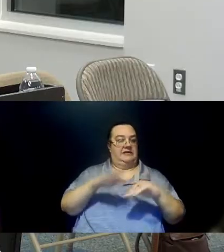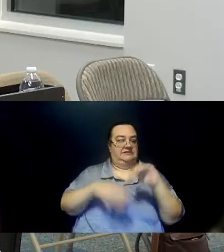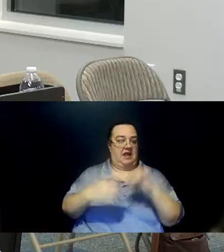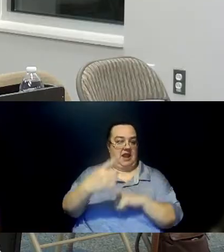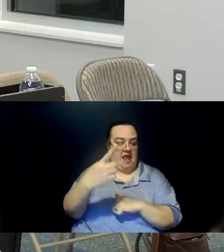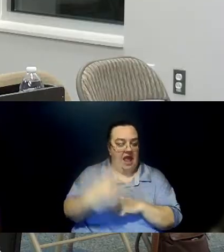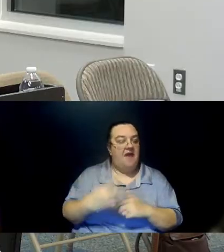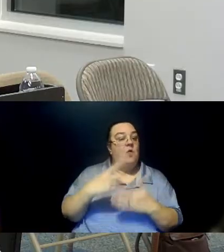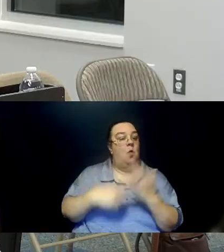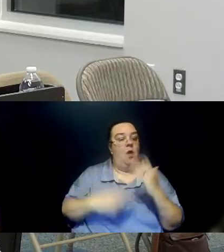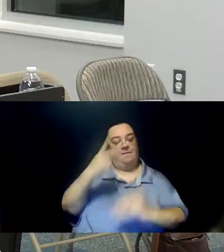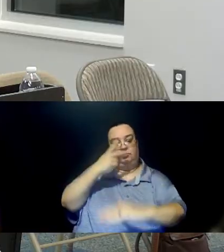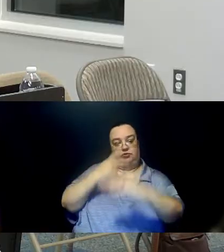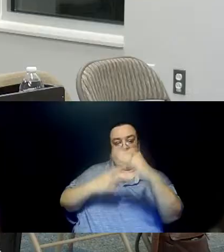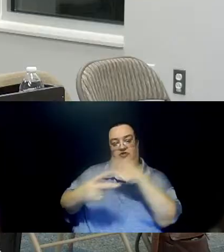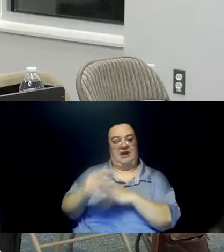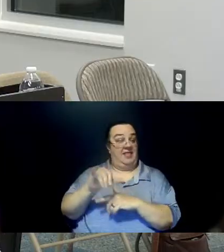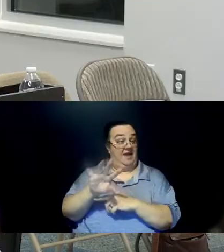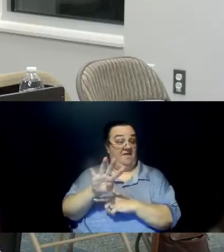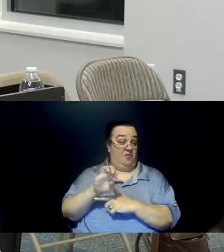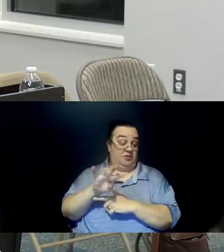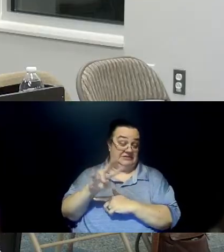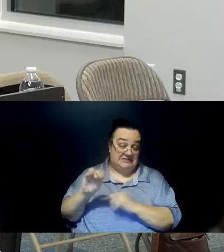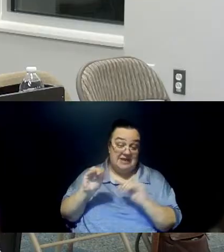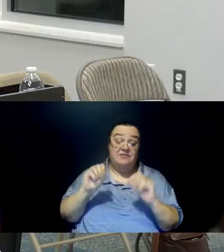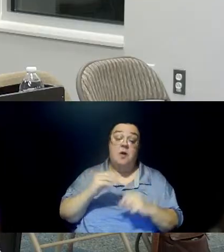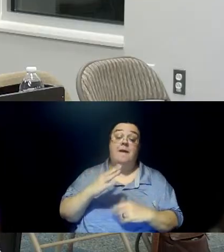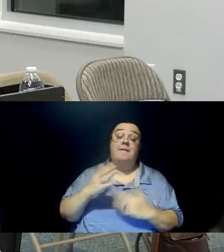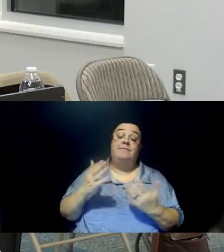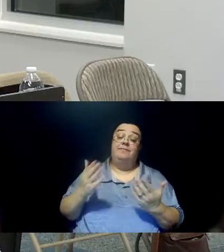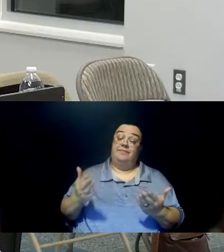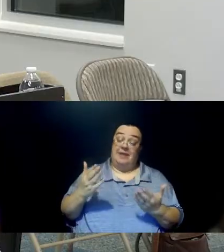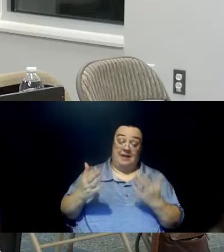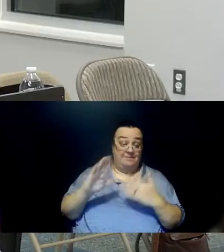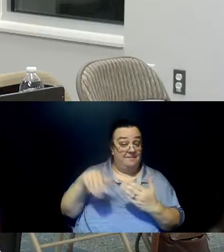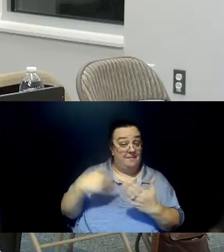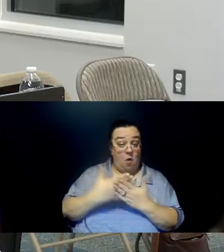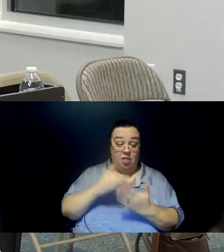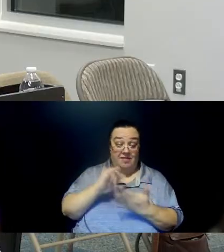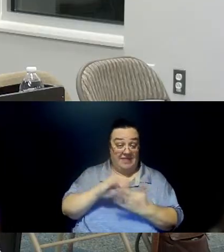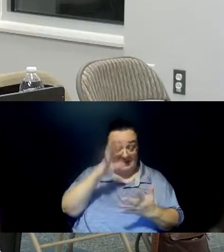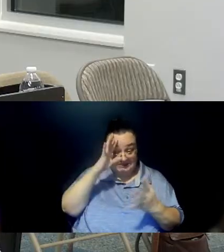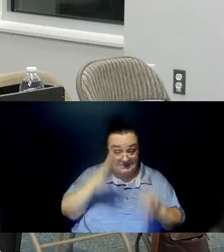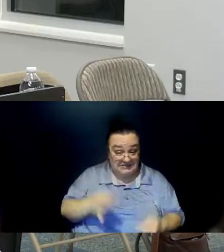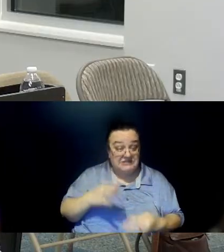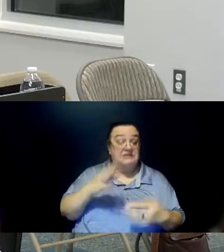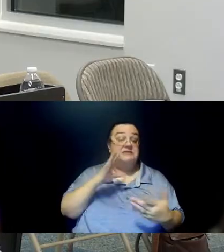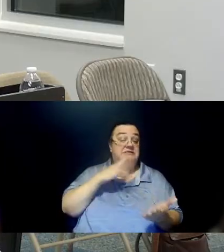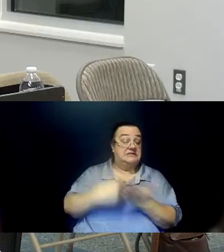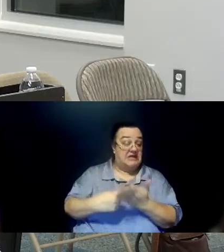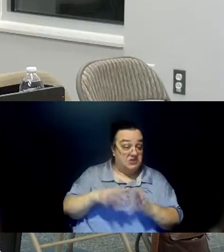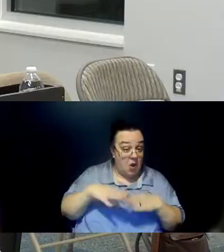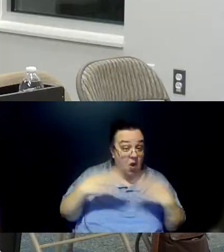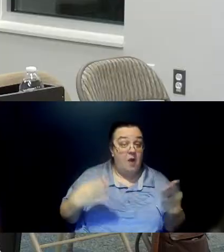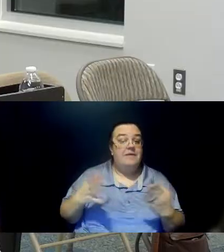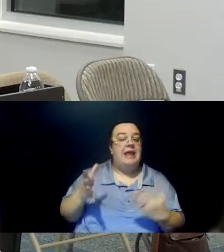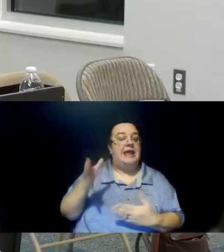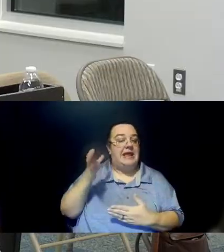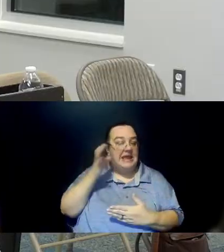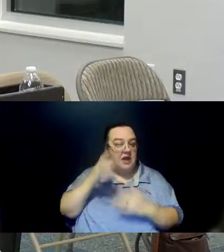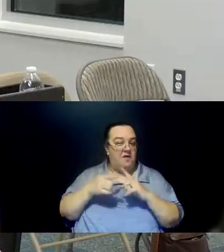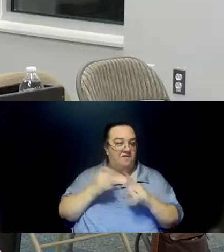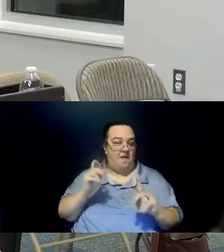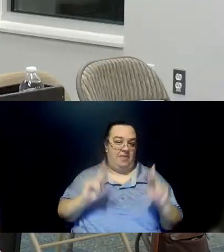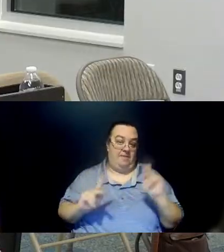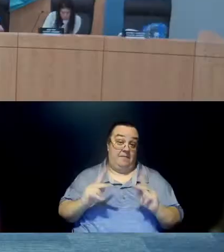what was projected, the 470. So make all that up, all those decisions, discuss it openly, hear the public again.